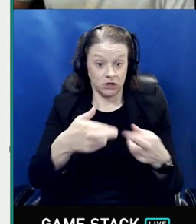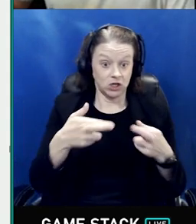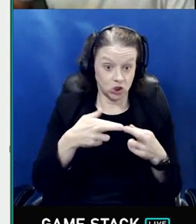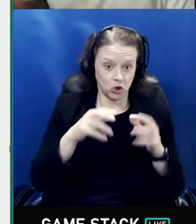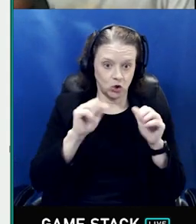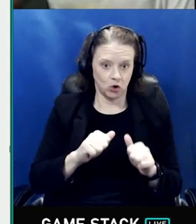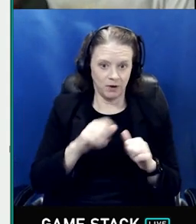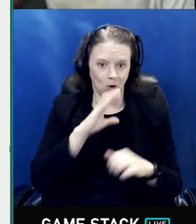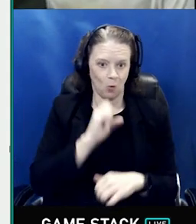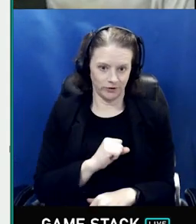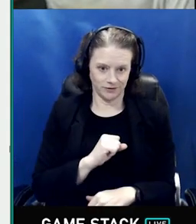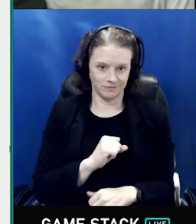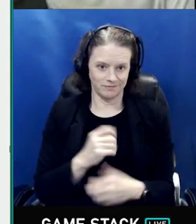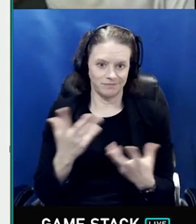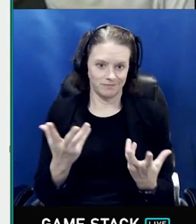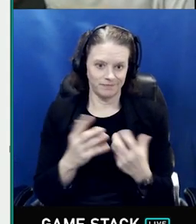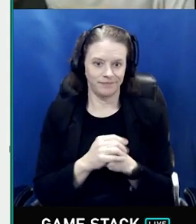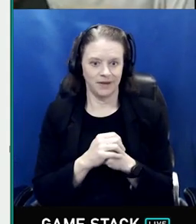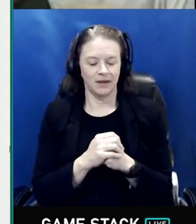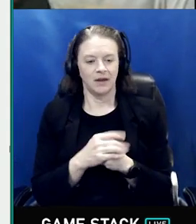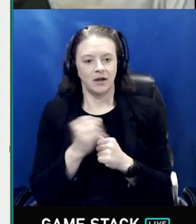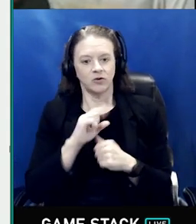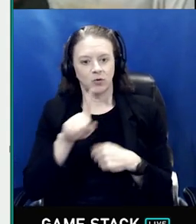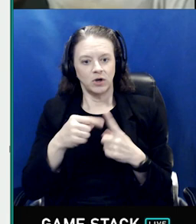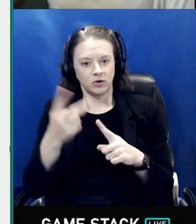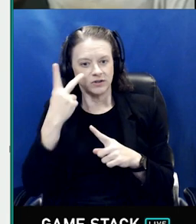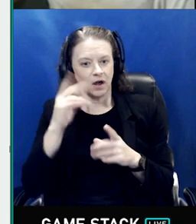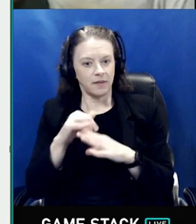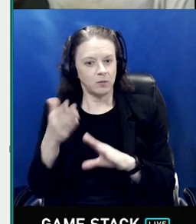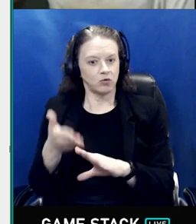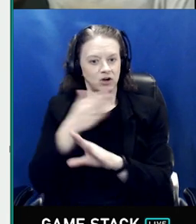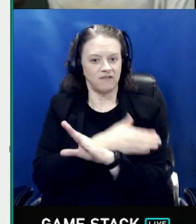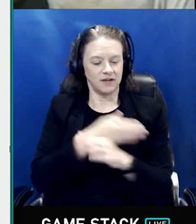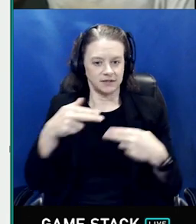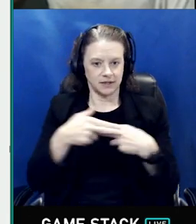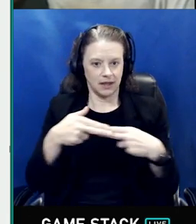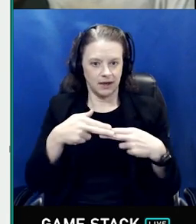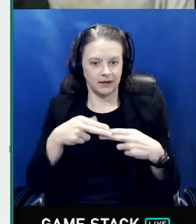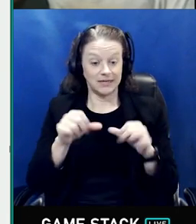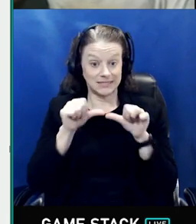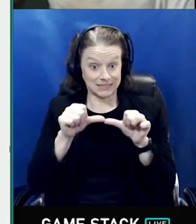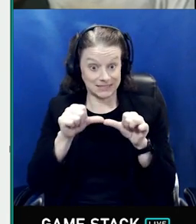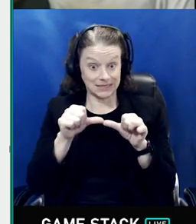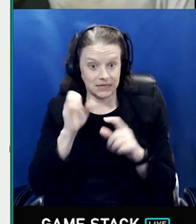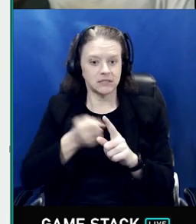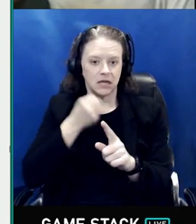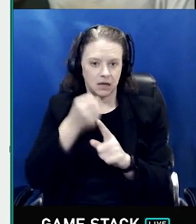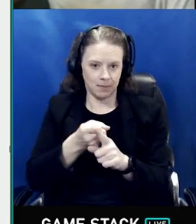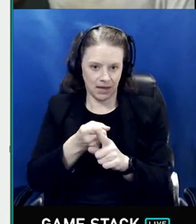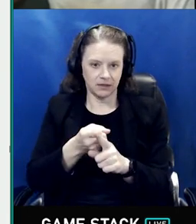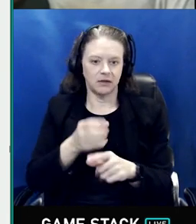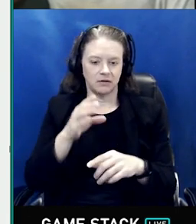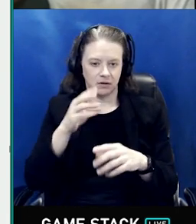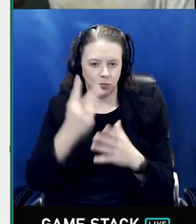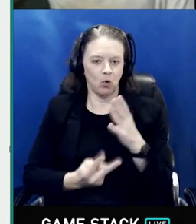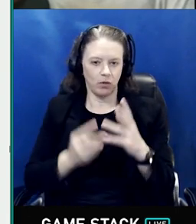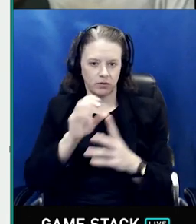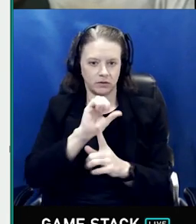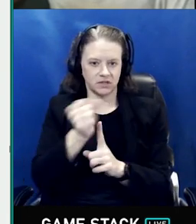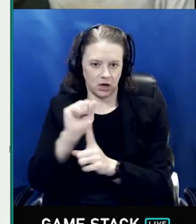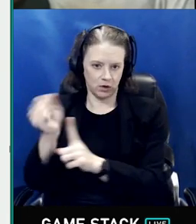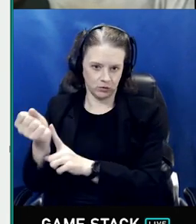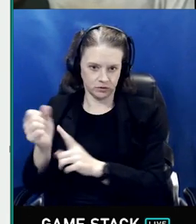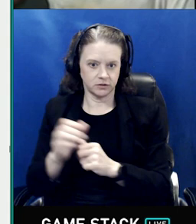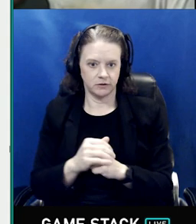So as you saw in the previous slide, consistency is impacted in both the scenarios. And in fact, it is consistency that you use to tune